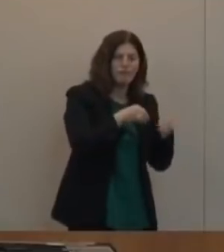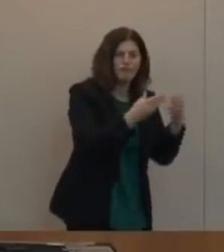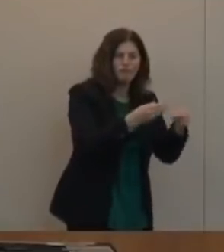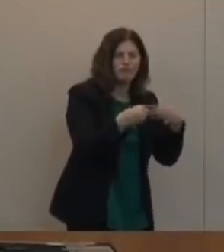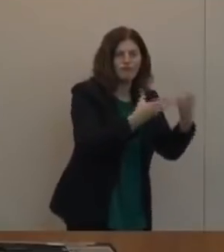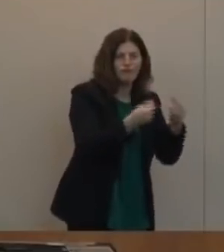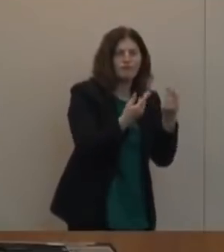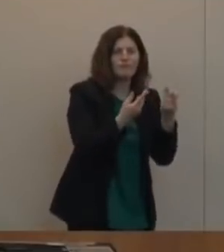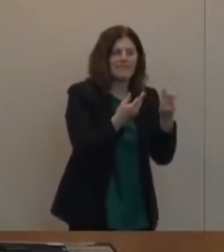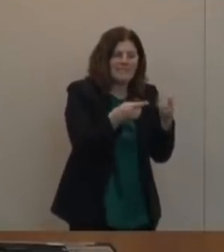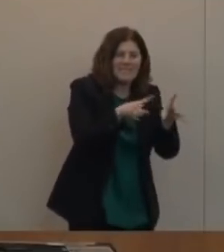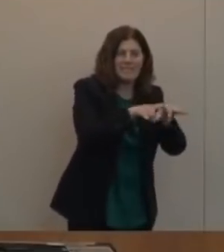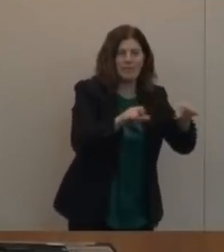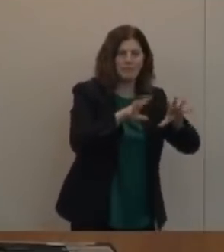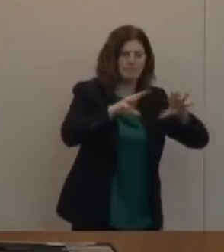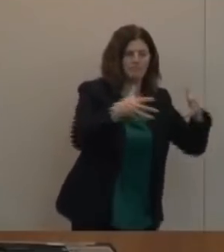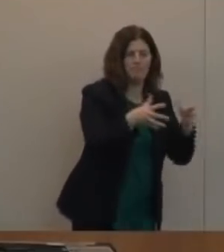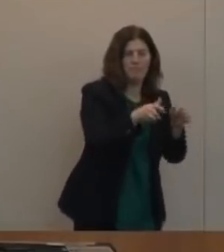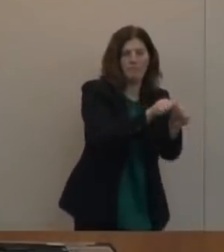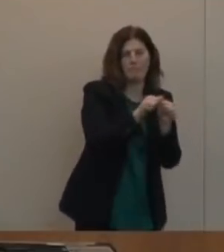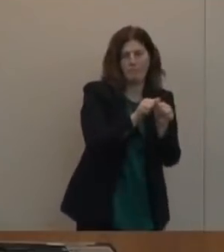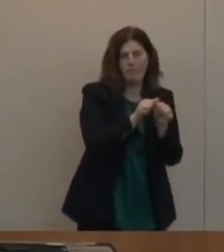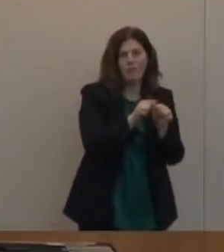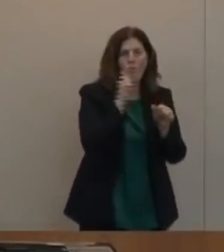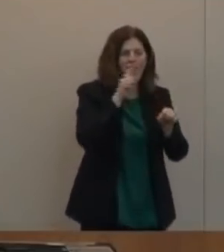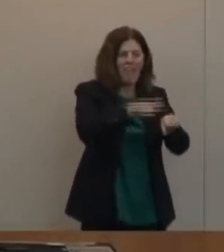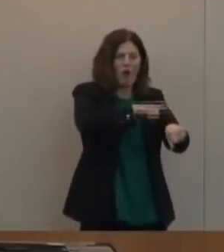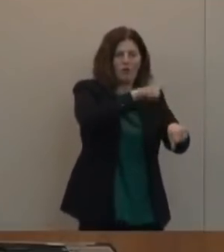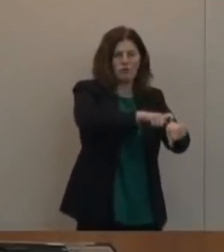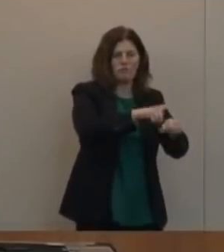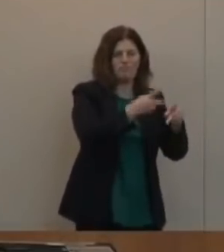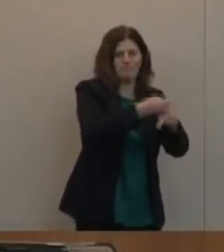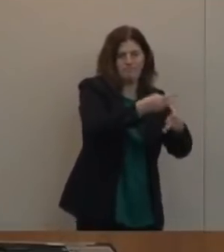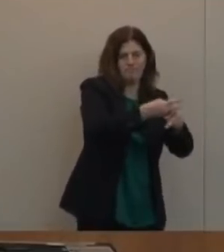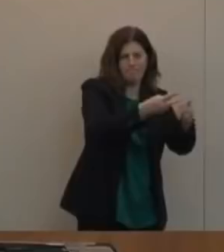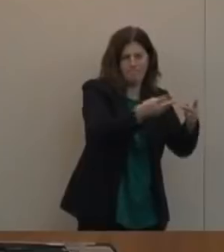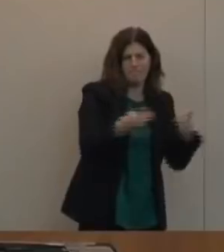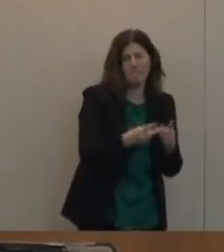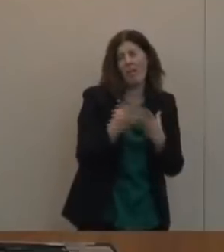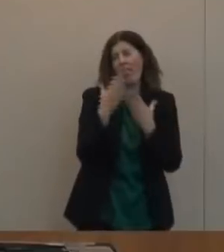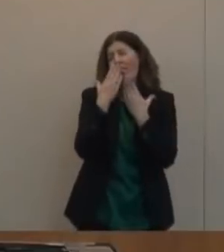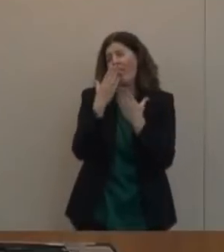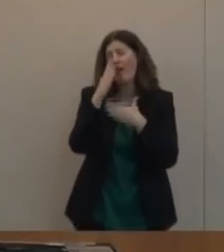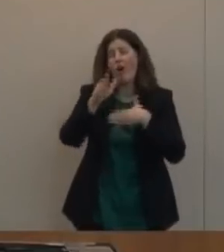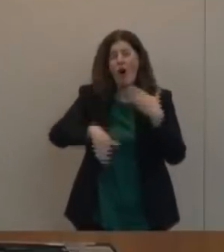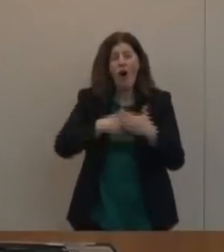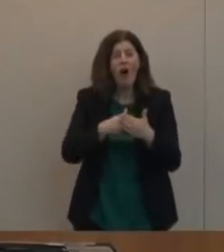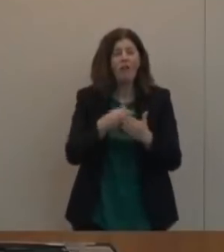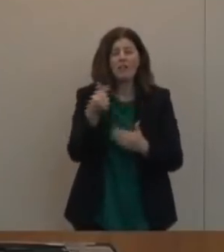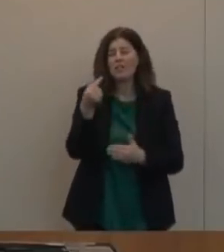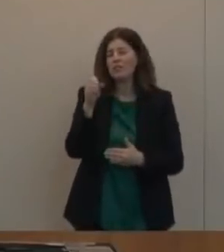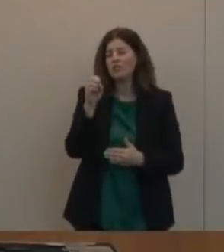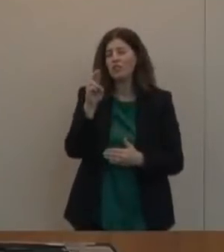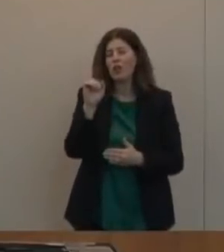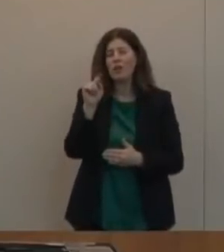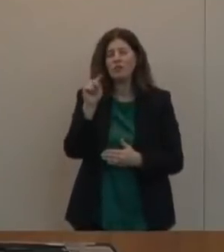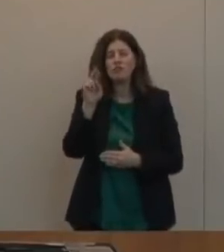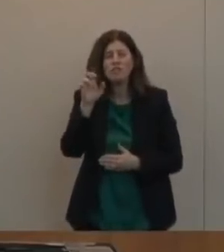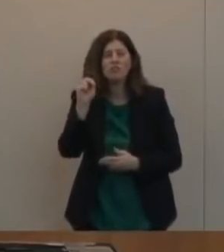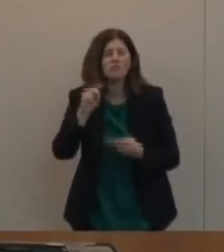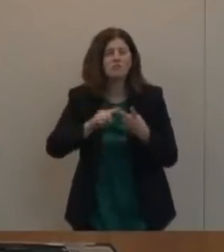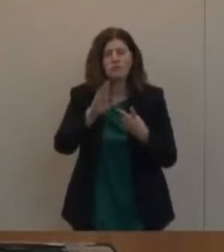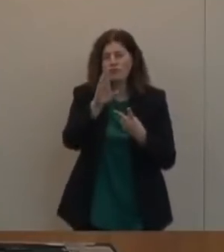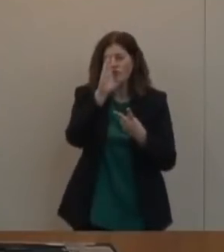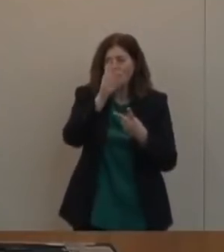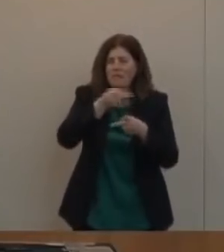be co-located into a long-term care environment. I want to thank all of the geriatricians and direct